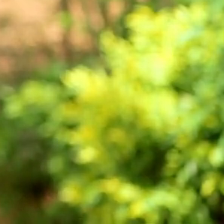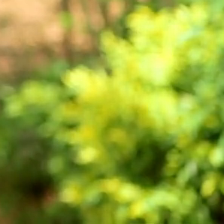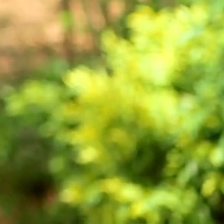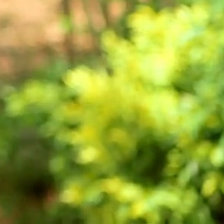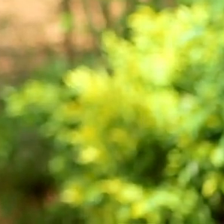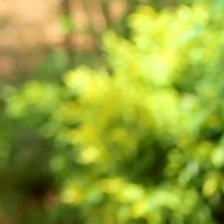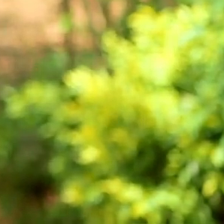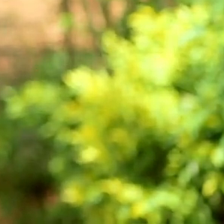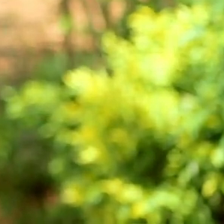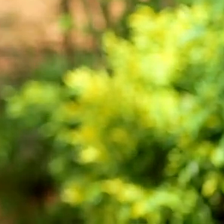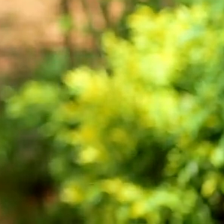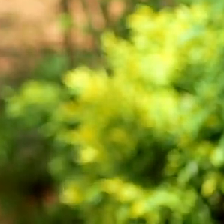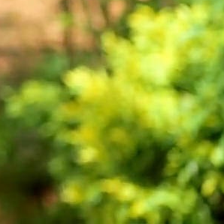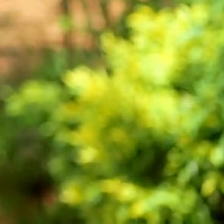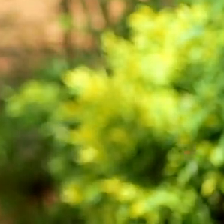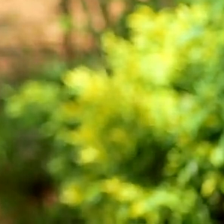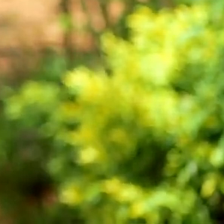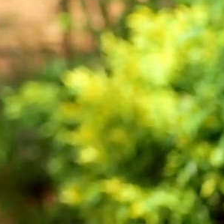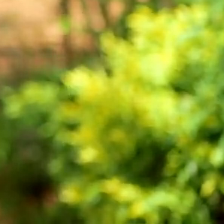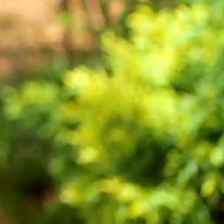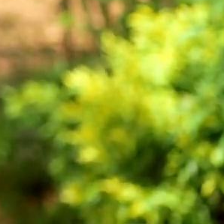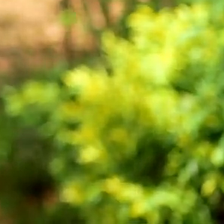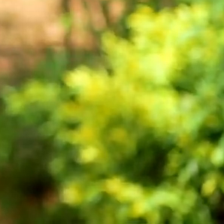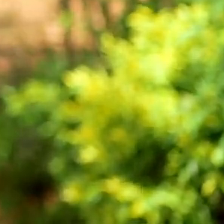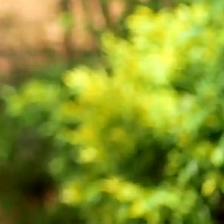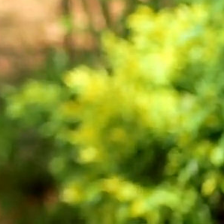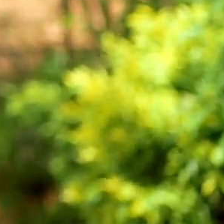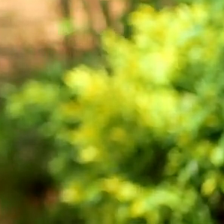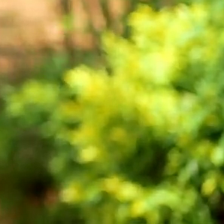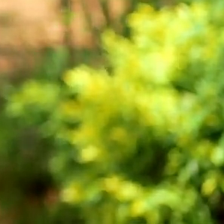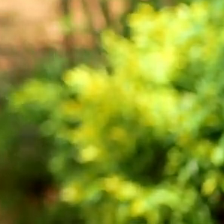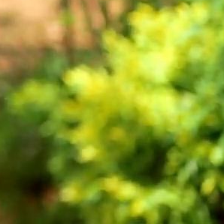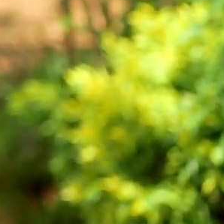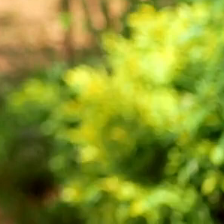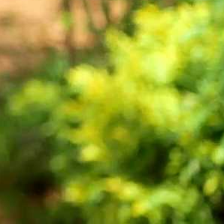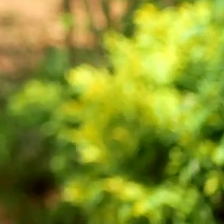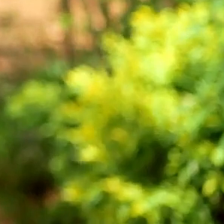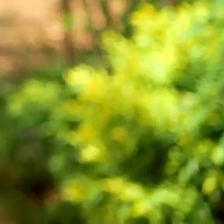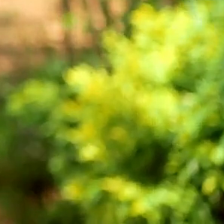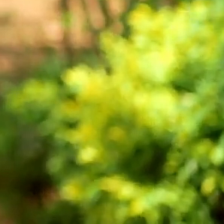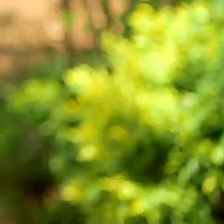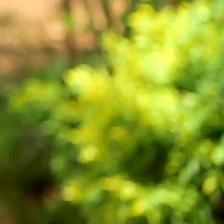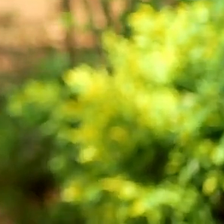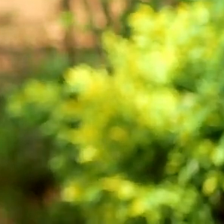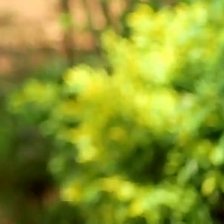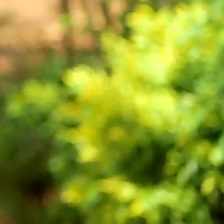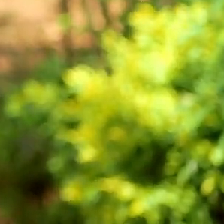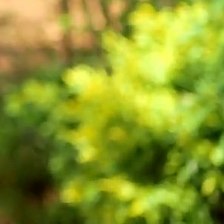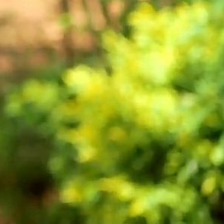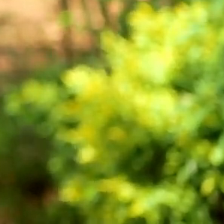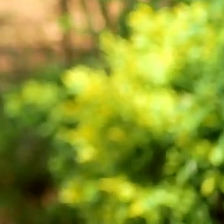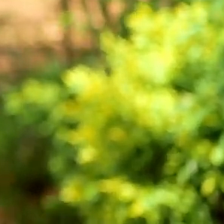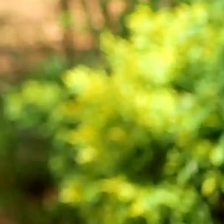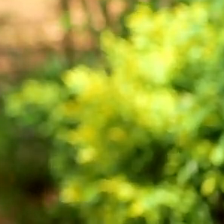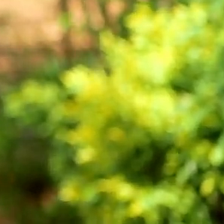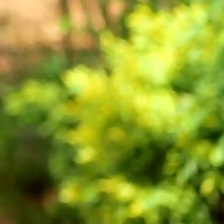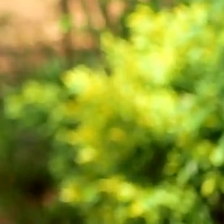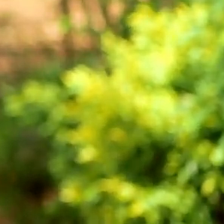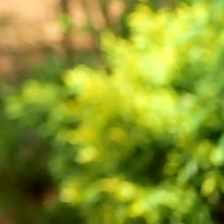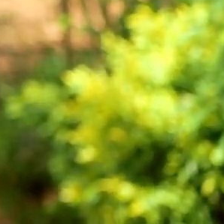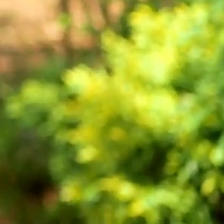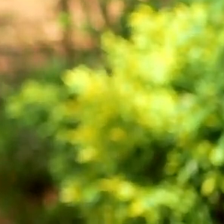pray for every hand that is lifted up to you in faith. We pray, Lord, for every need that that